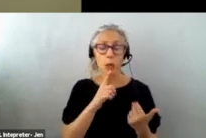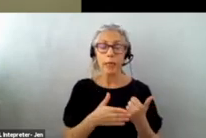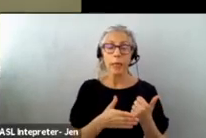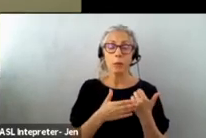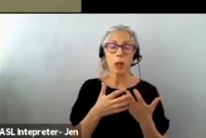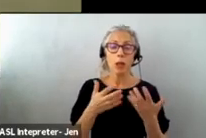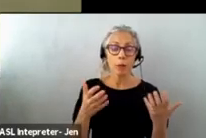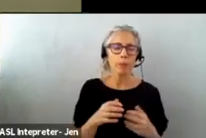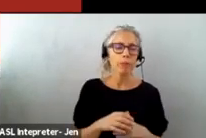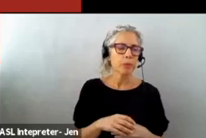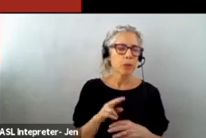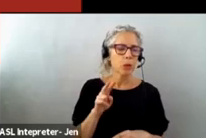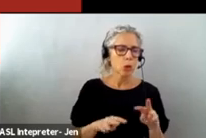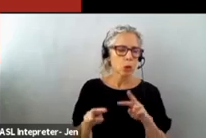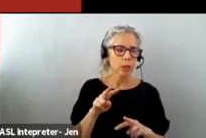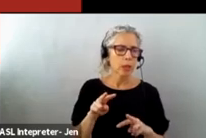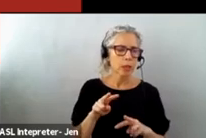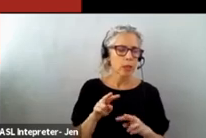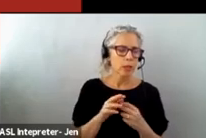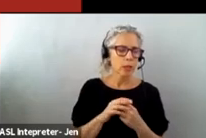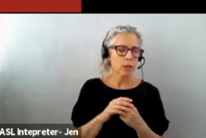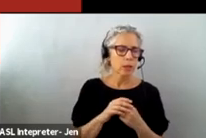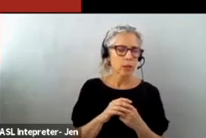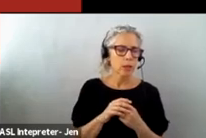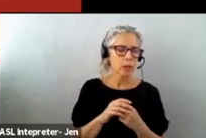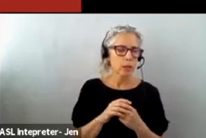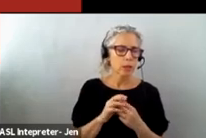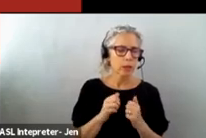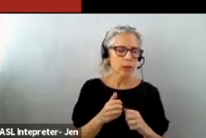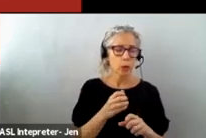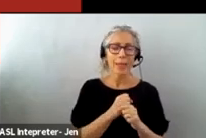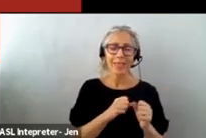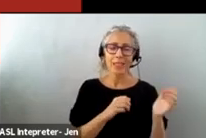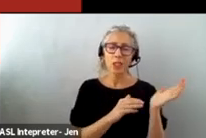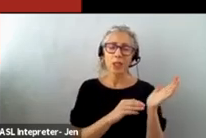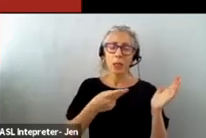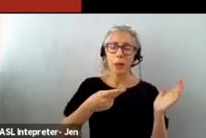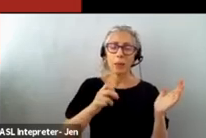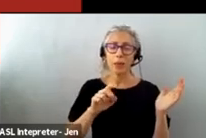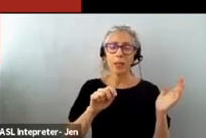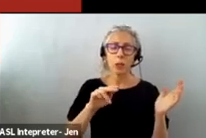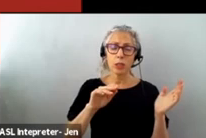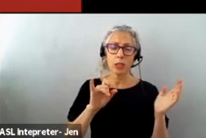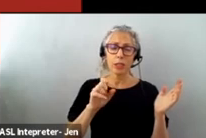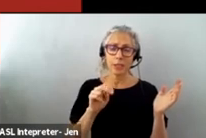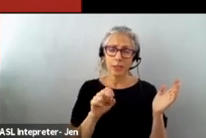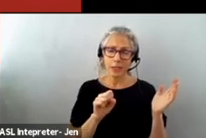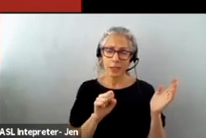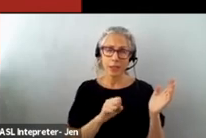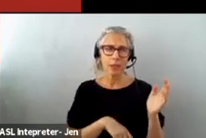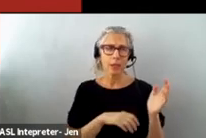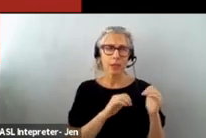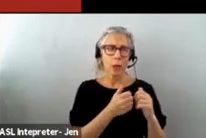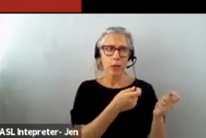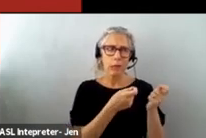idea of looking at how we can get pediatricians on board with developmental screening. And so when we look at the